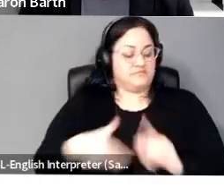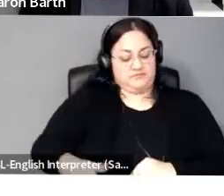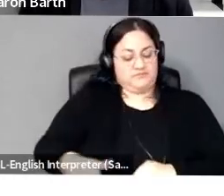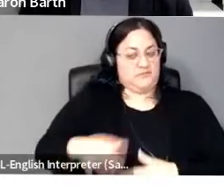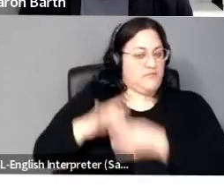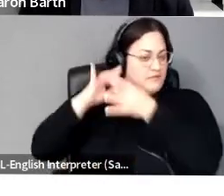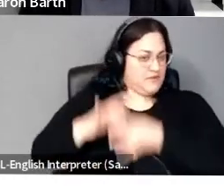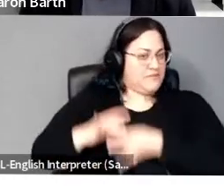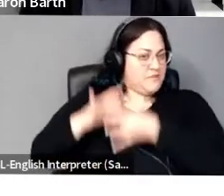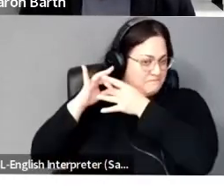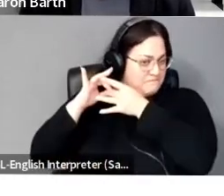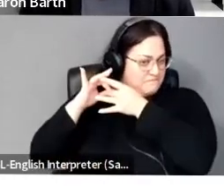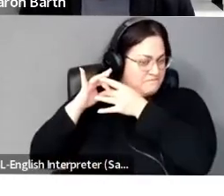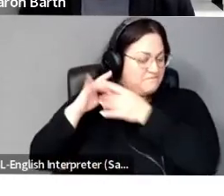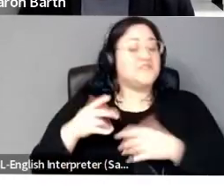brain on drugs.